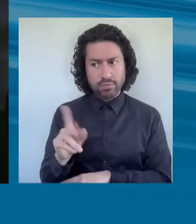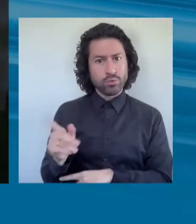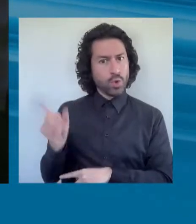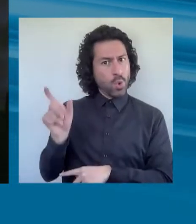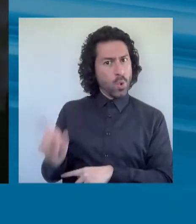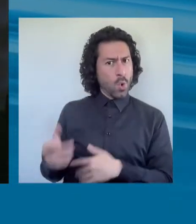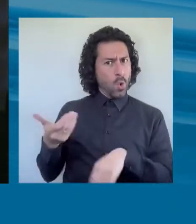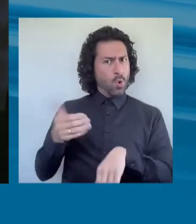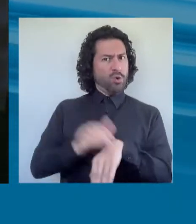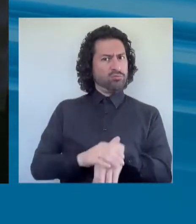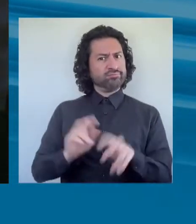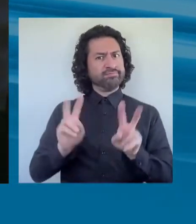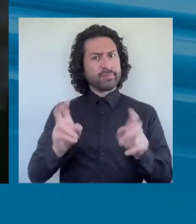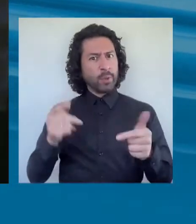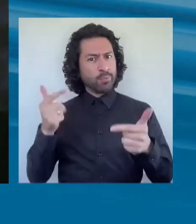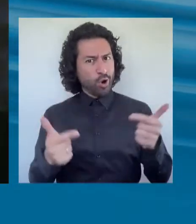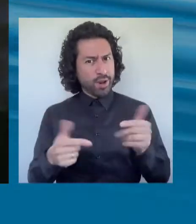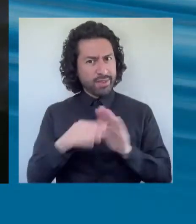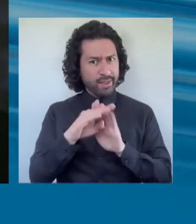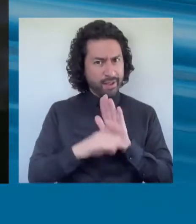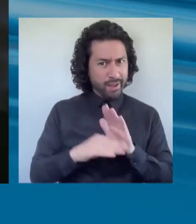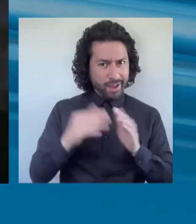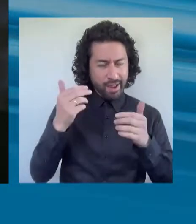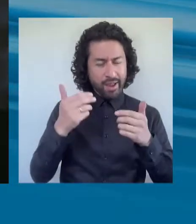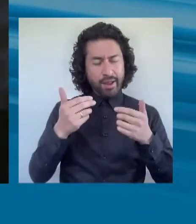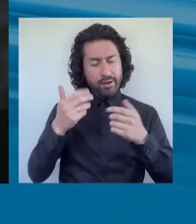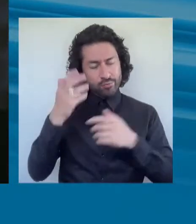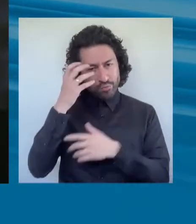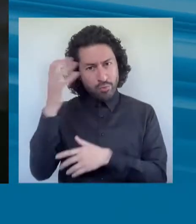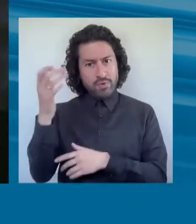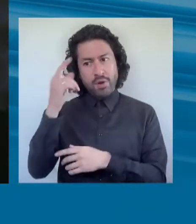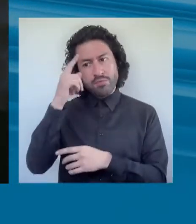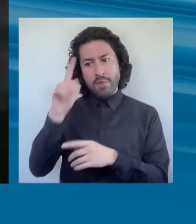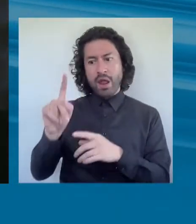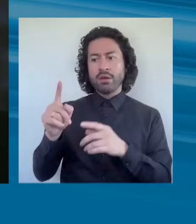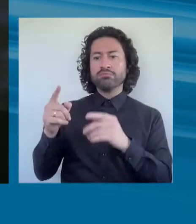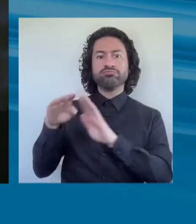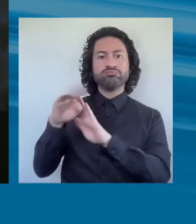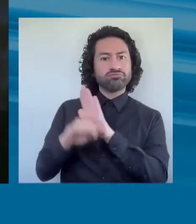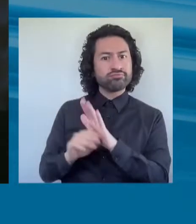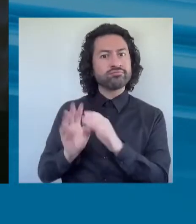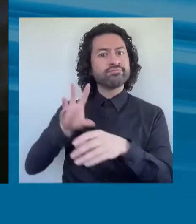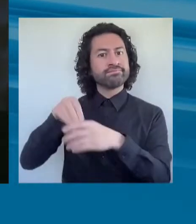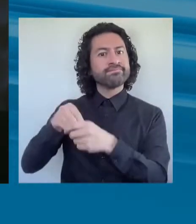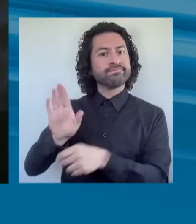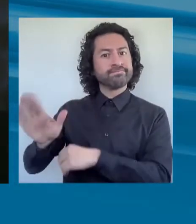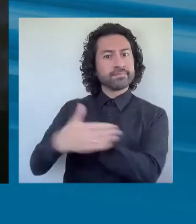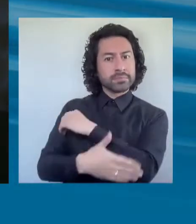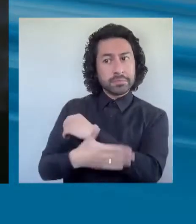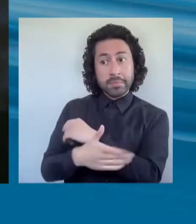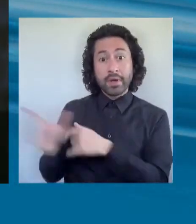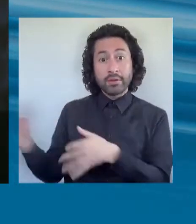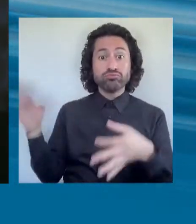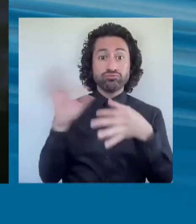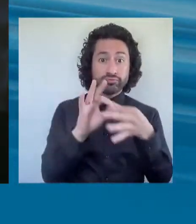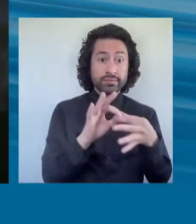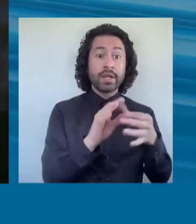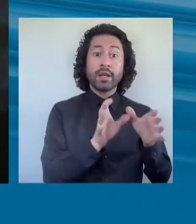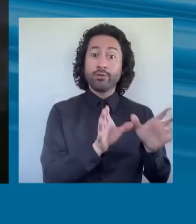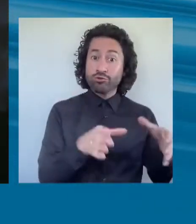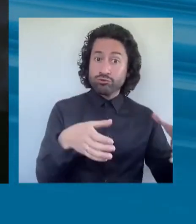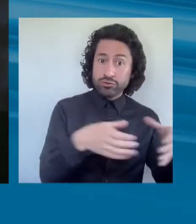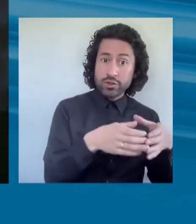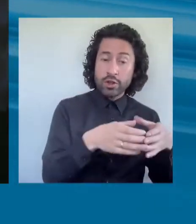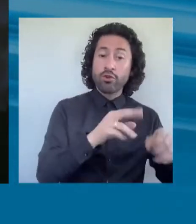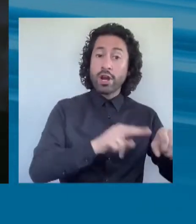given by the National University of Costa Rica, the specialist in public policies and operating under the institutional framework of